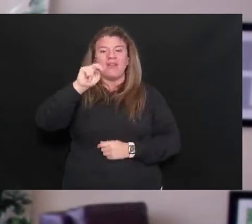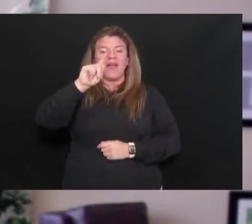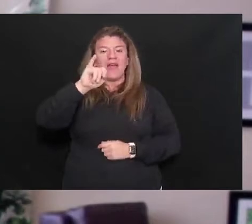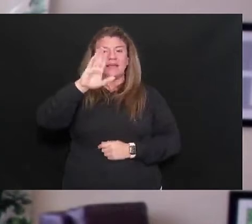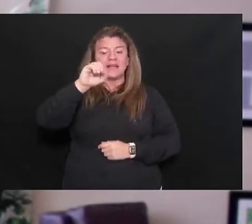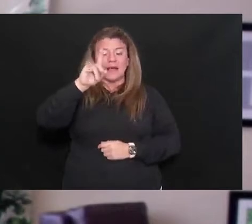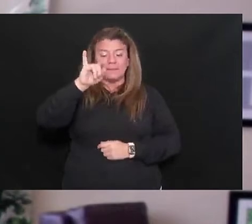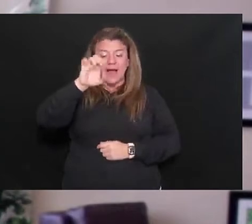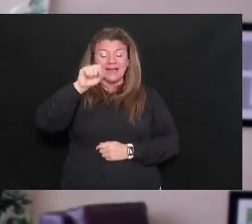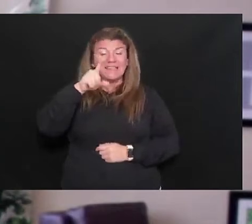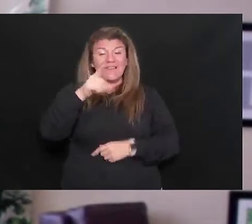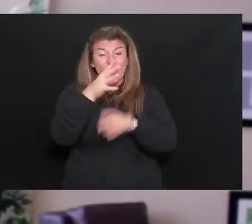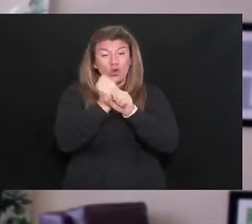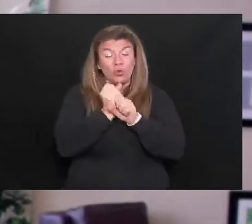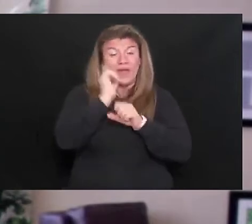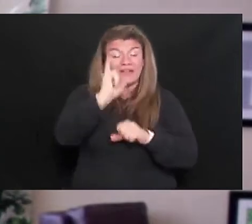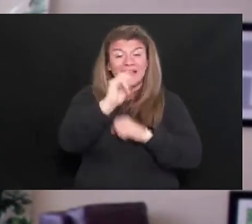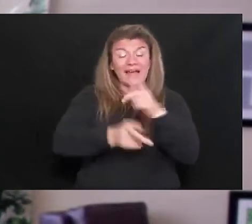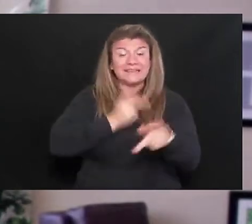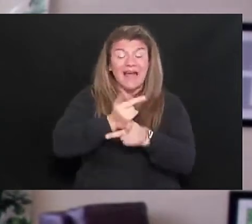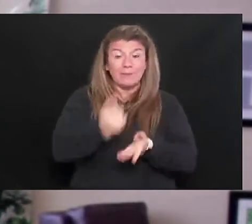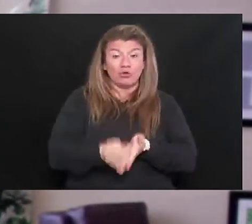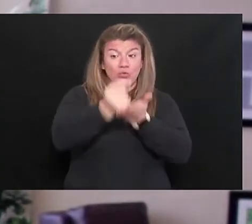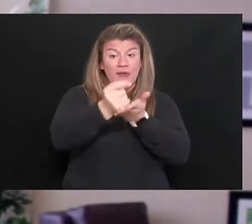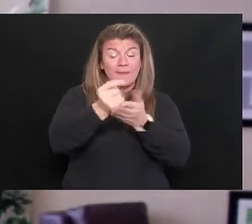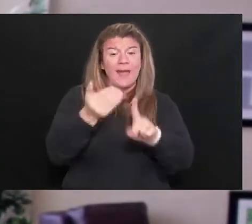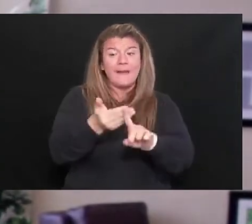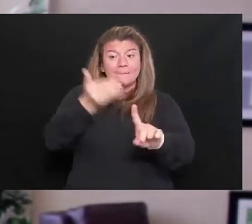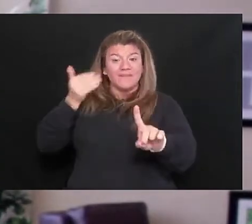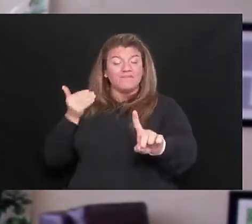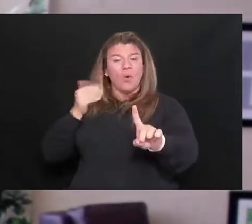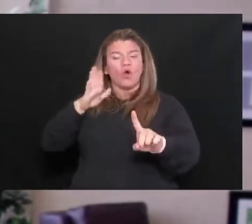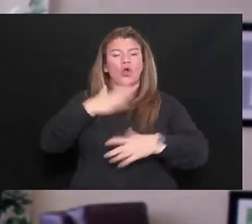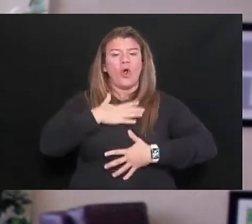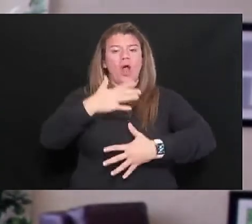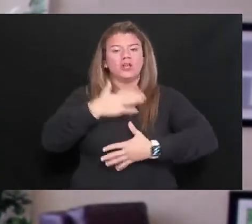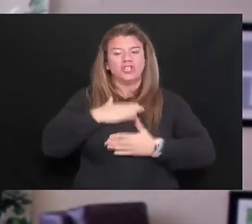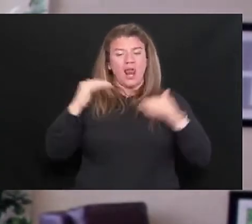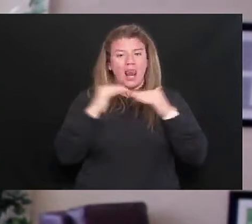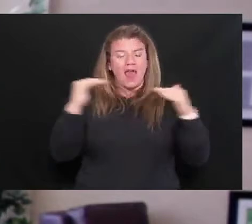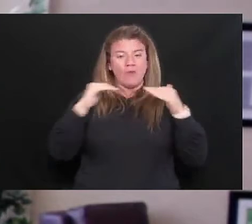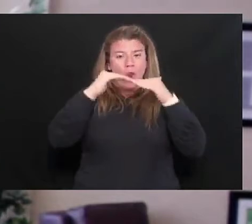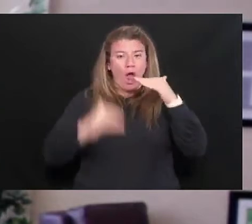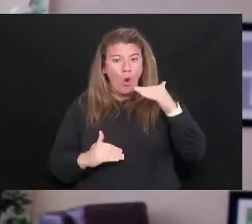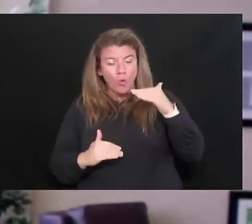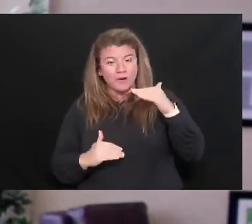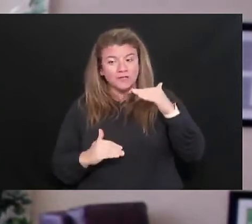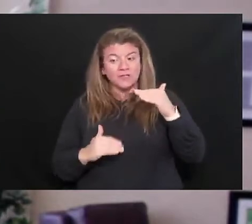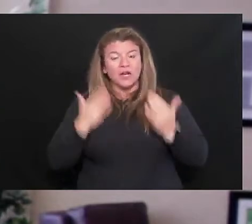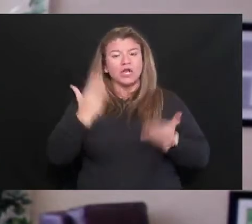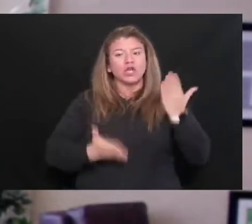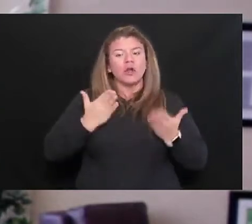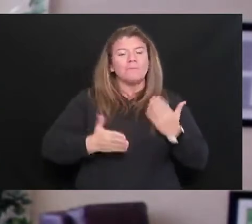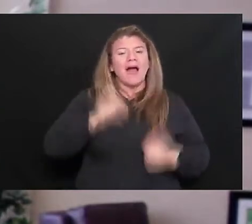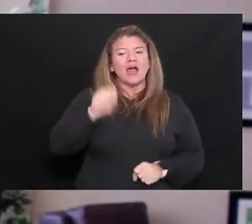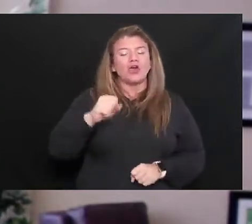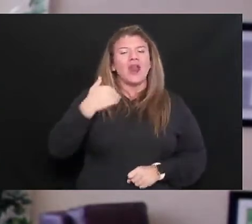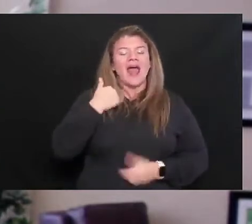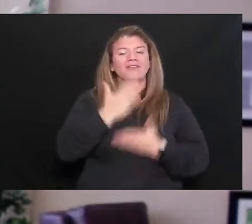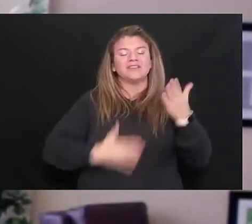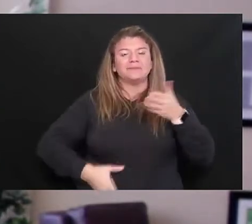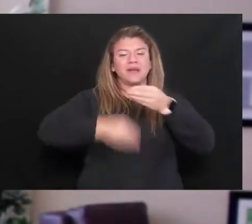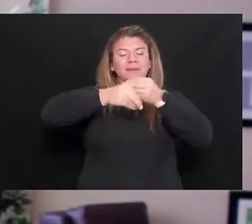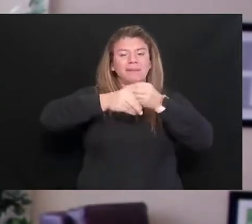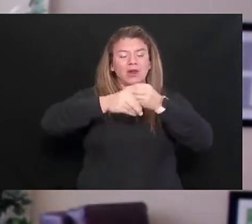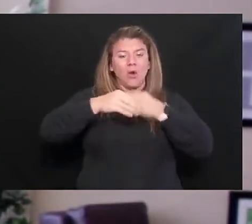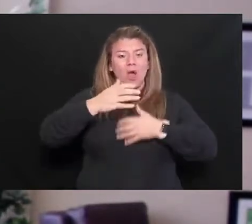get this treatment before your oxygen level gets low enough that you might need to have some supplemental